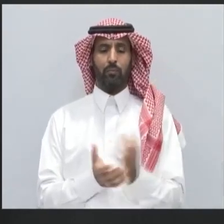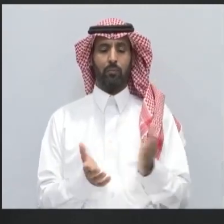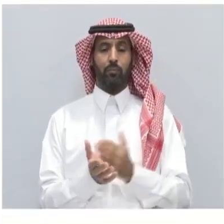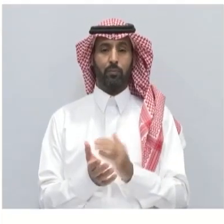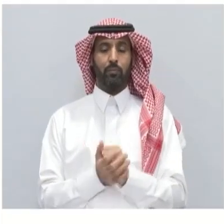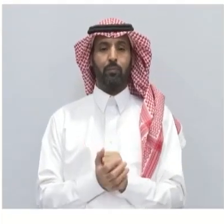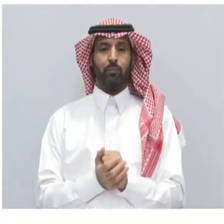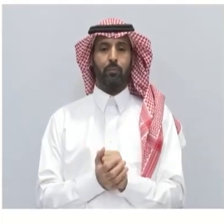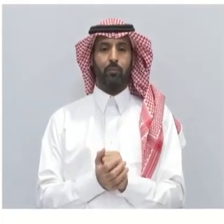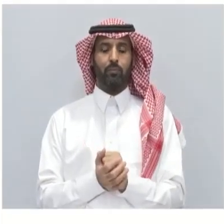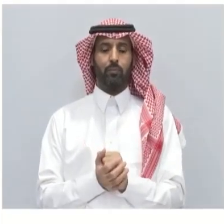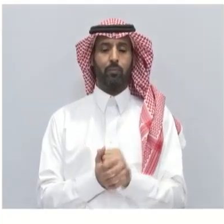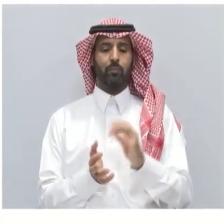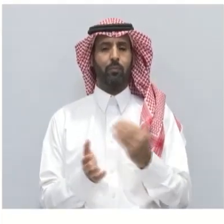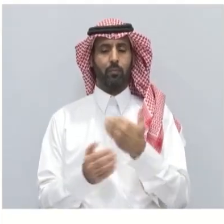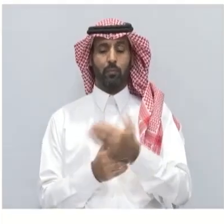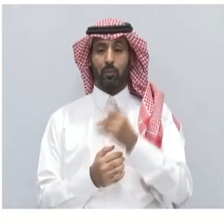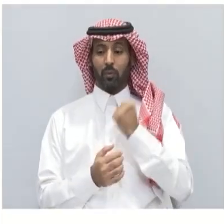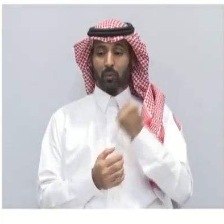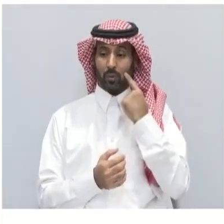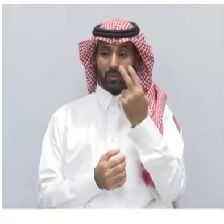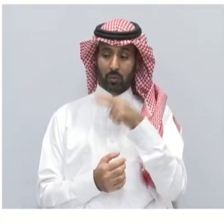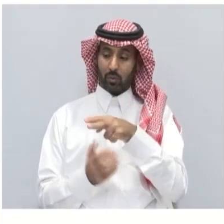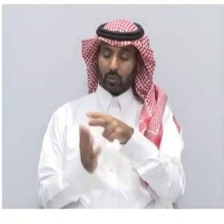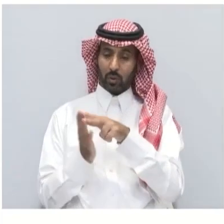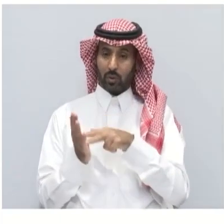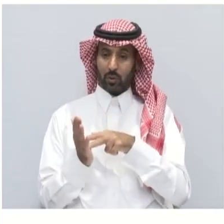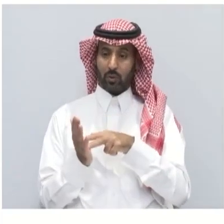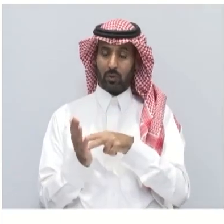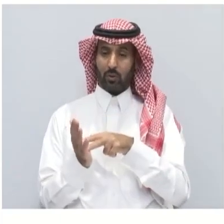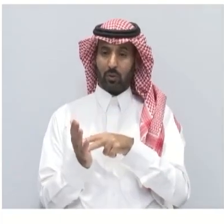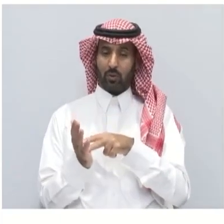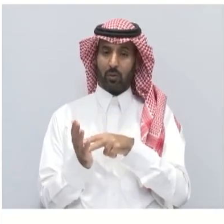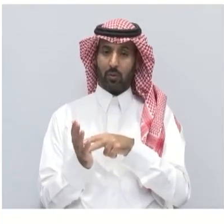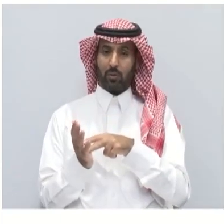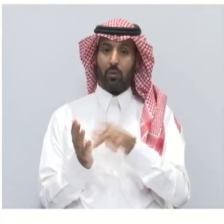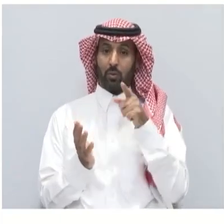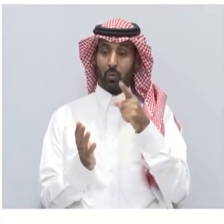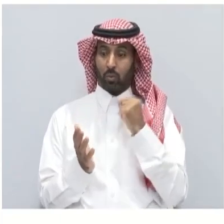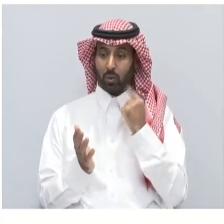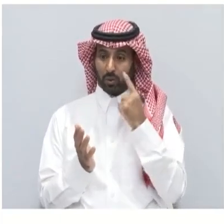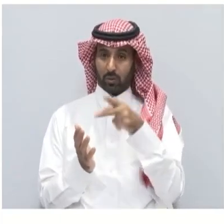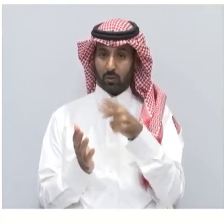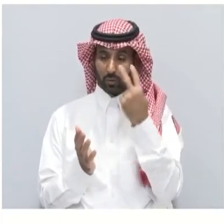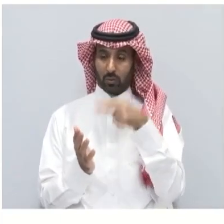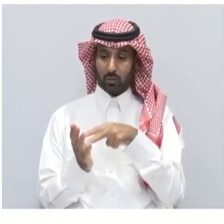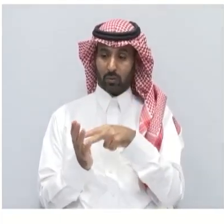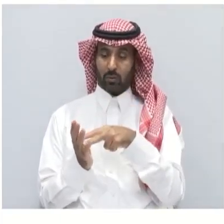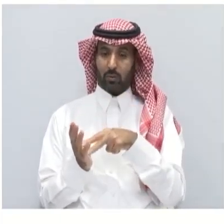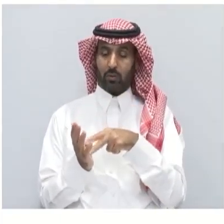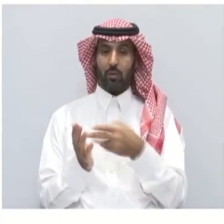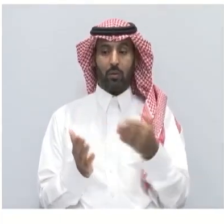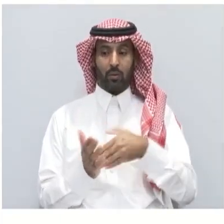Yes, they do. You want to see it? Very good. Do you want to see it? Ibrahim